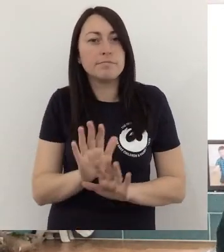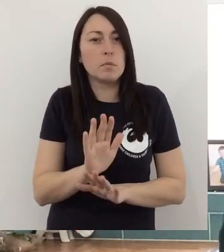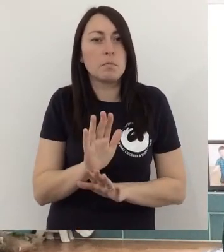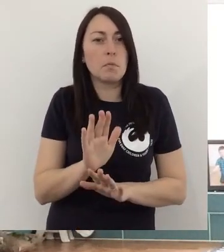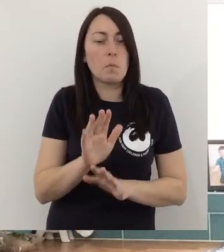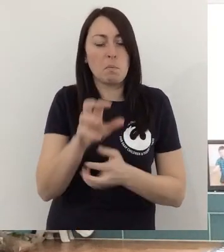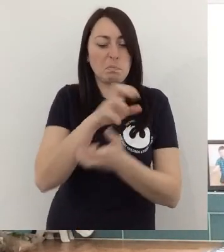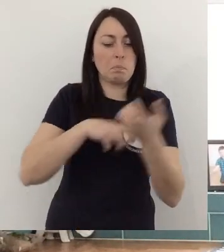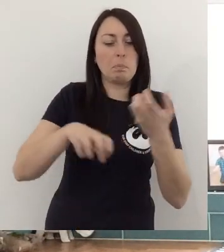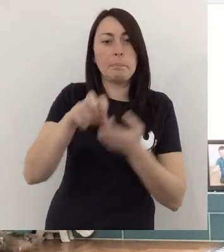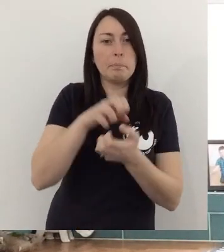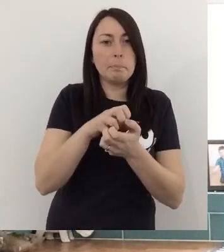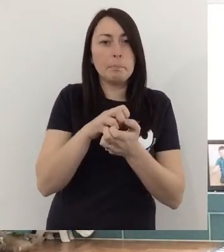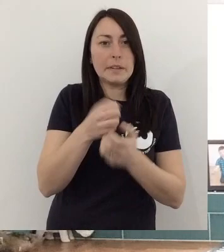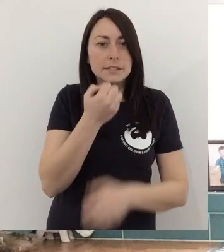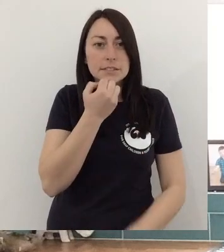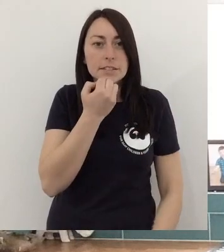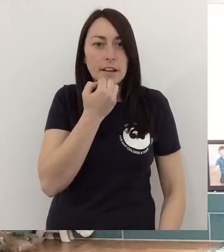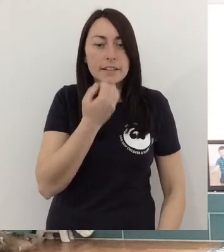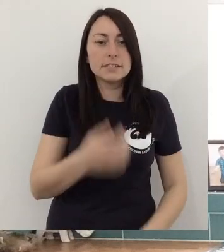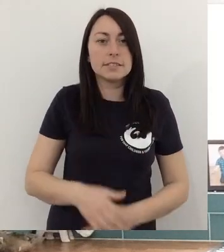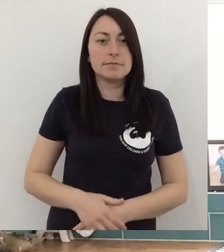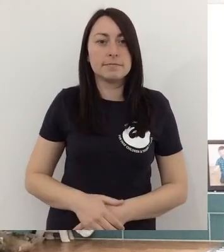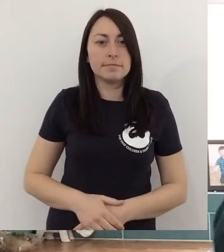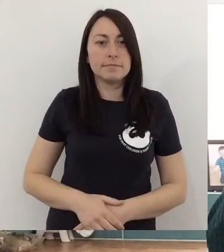don't want them too fine.